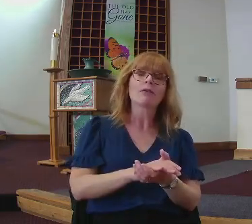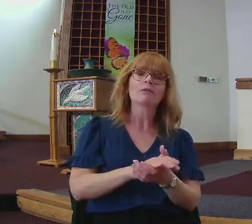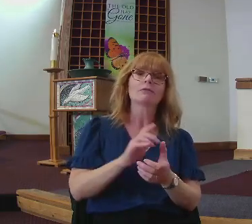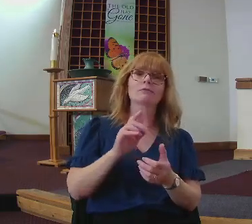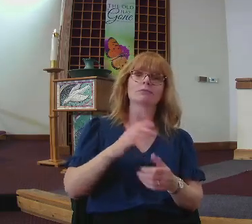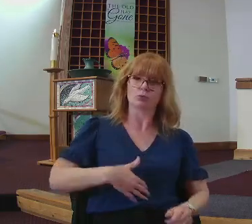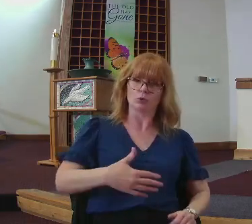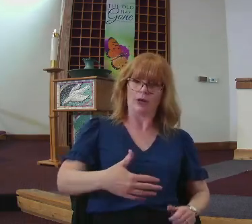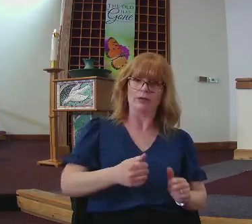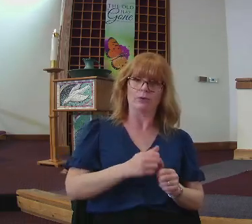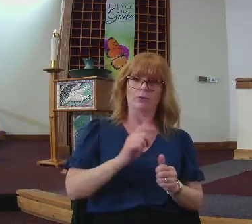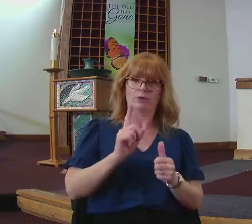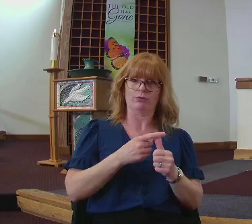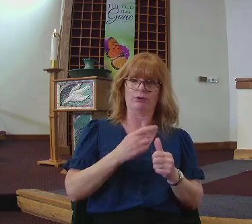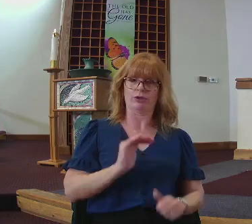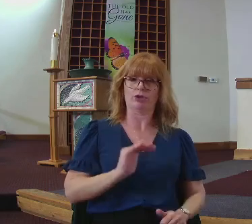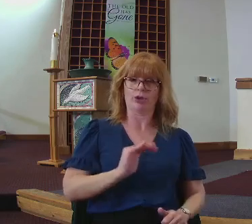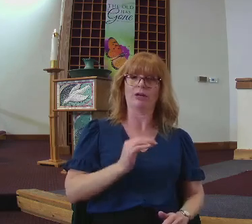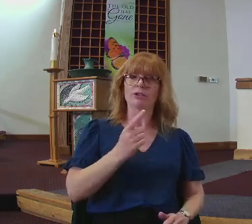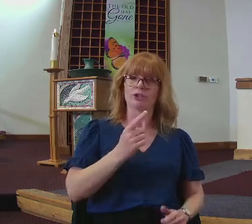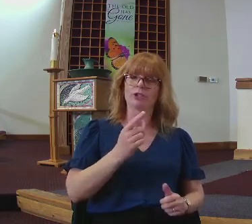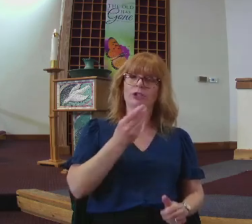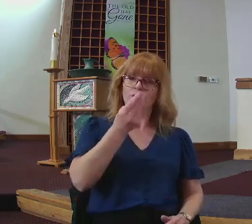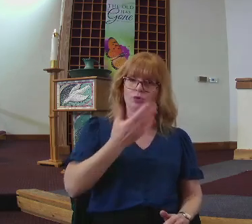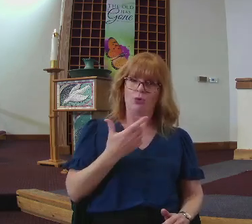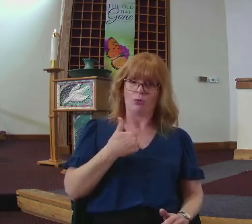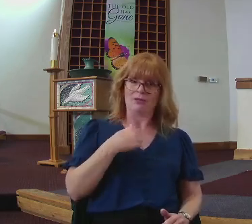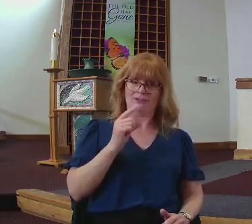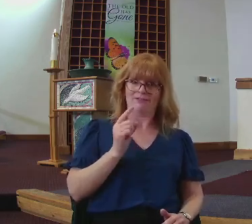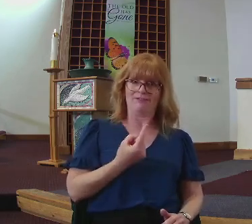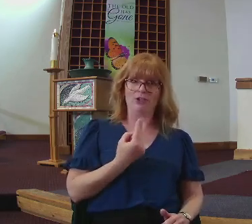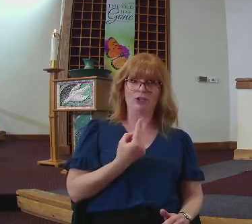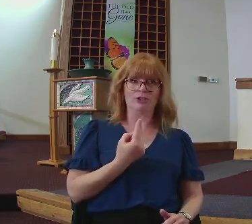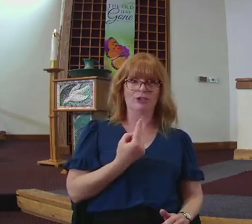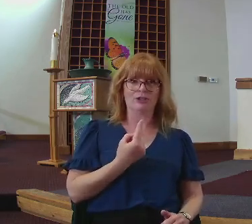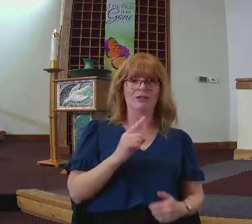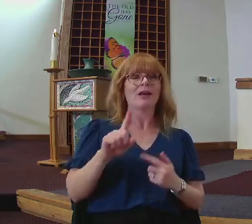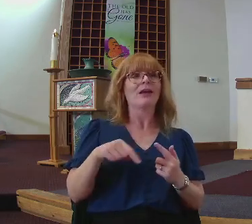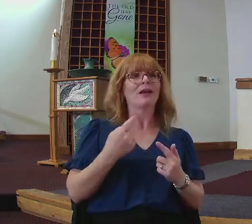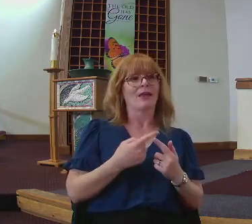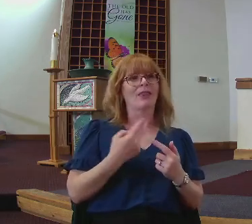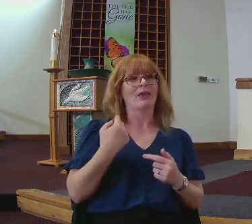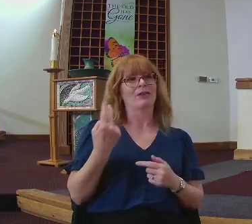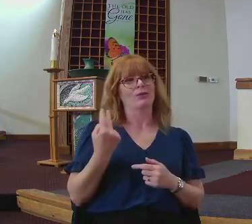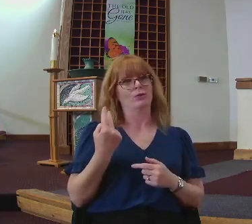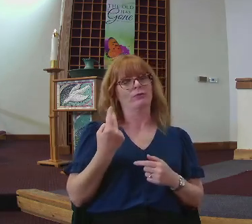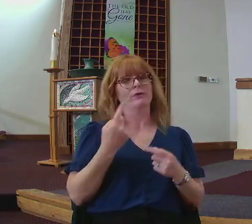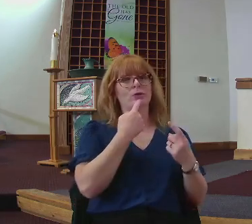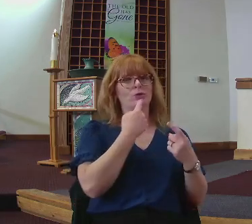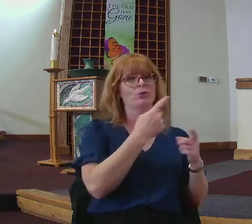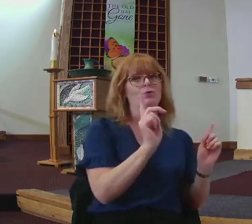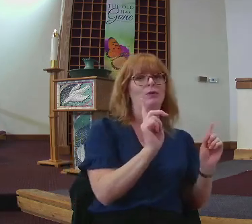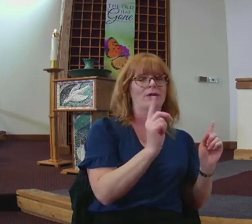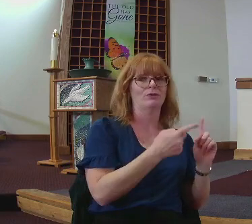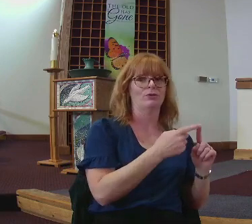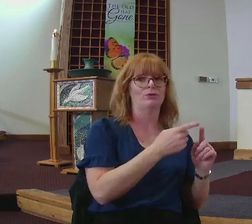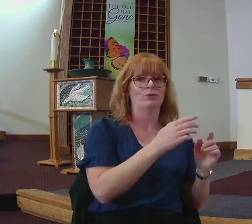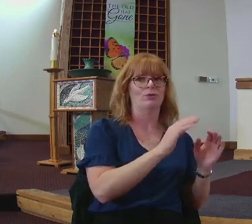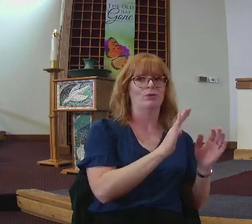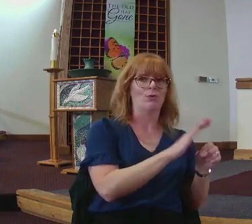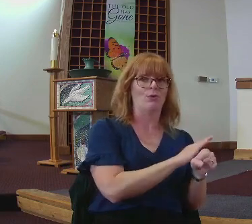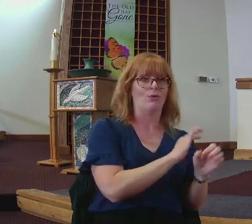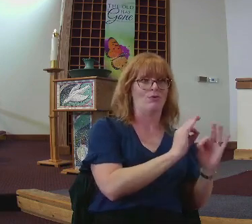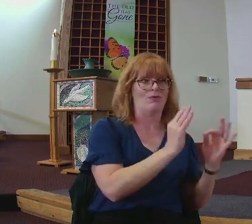our first child, she first told me, and then we told the rest of the family, and my brother